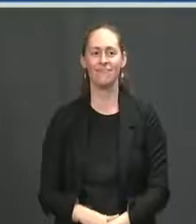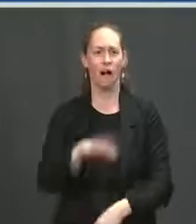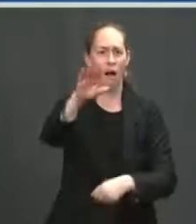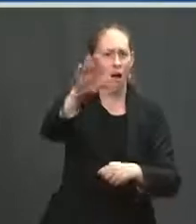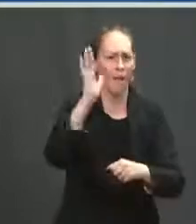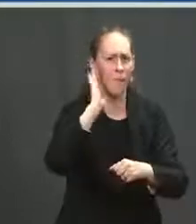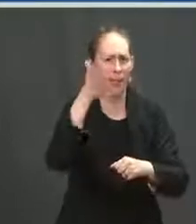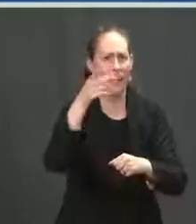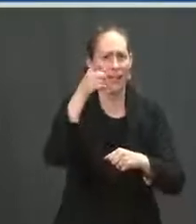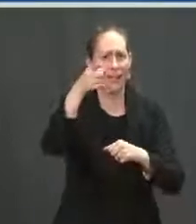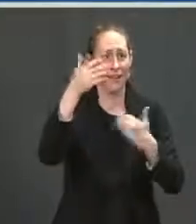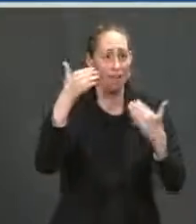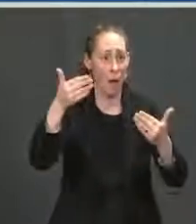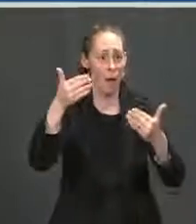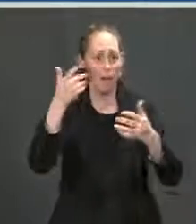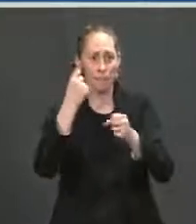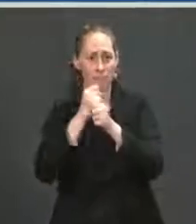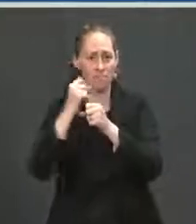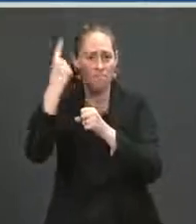will get soon?